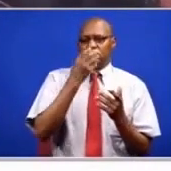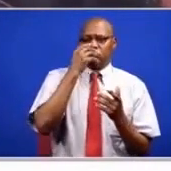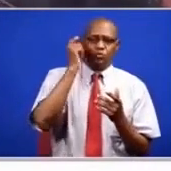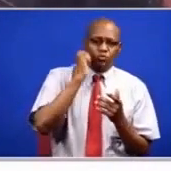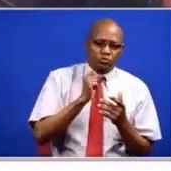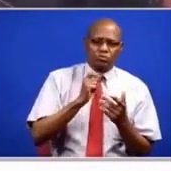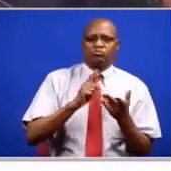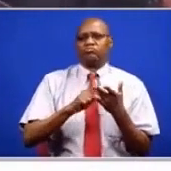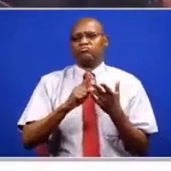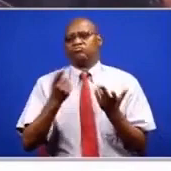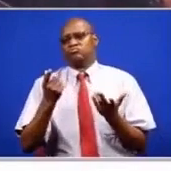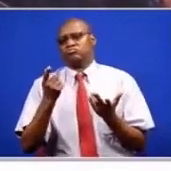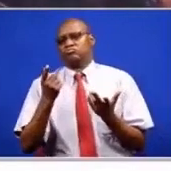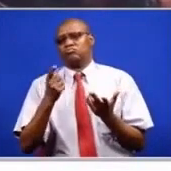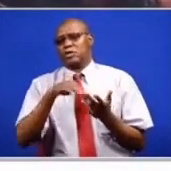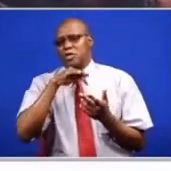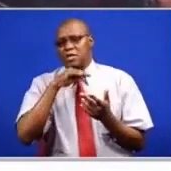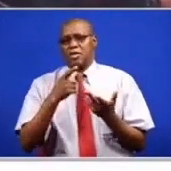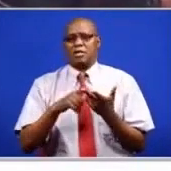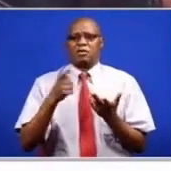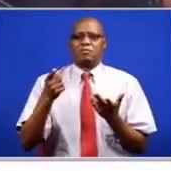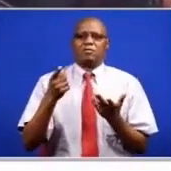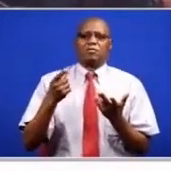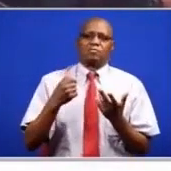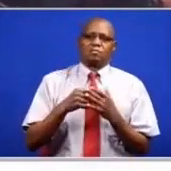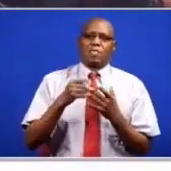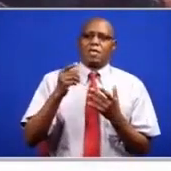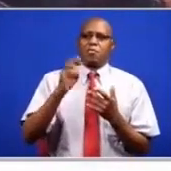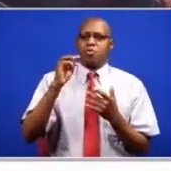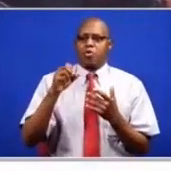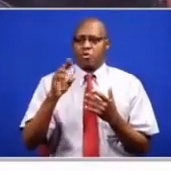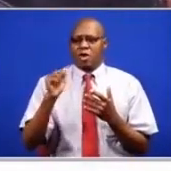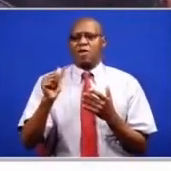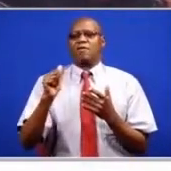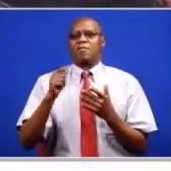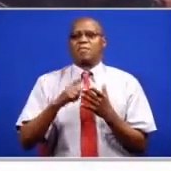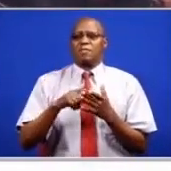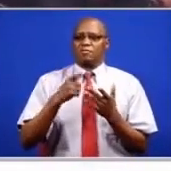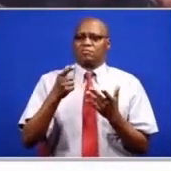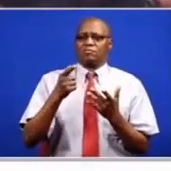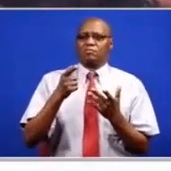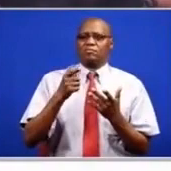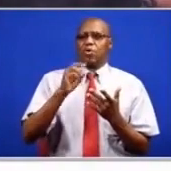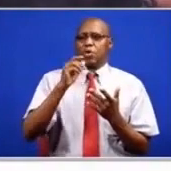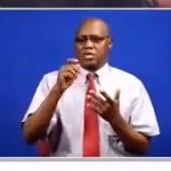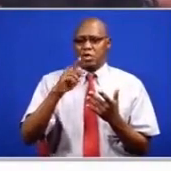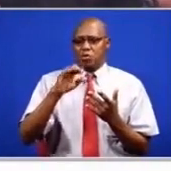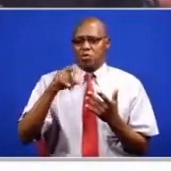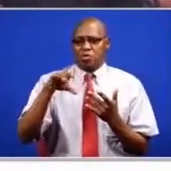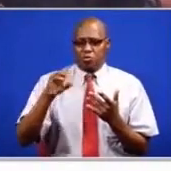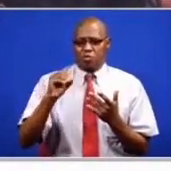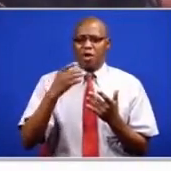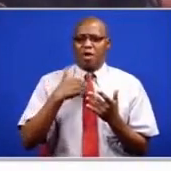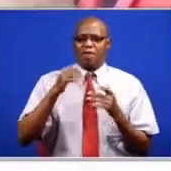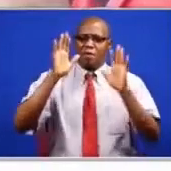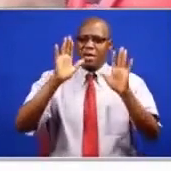Wajakoyo, and Mwaula have been campaigning for the last 1 month. This is a scheme to make sure that even if I'm cleared, I have no